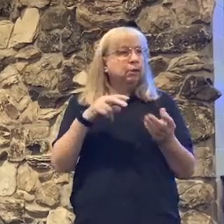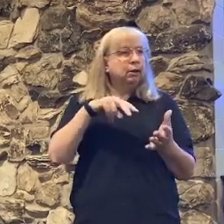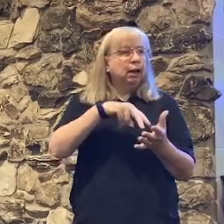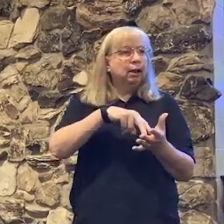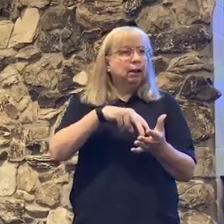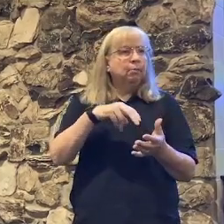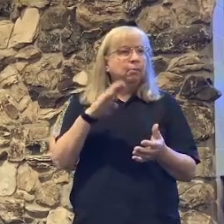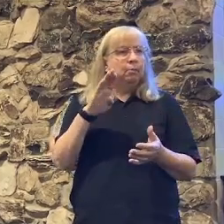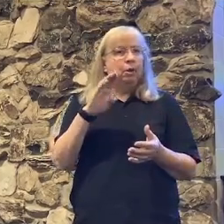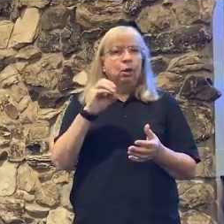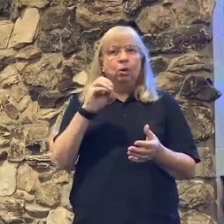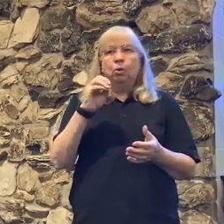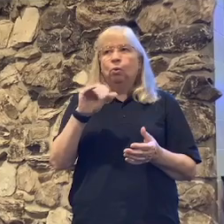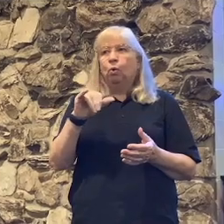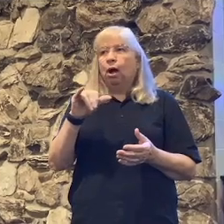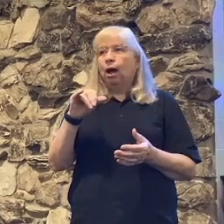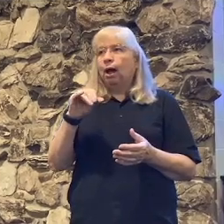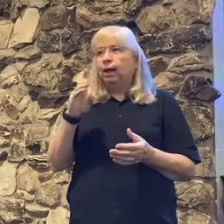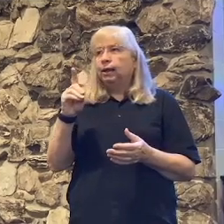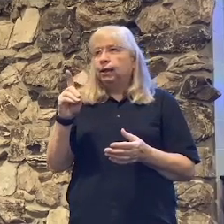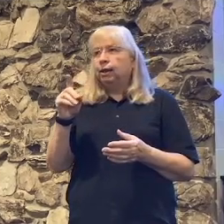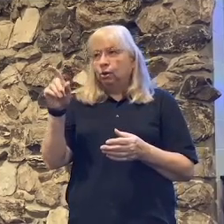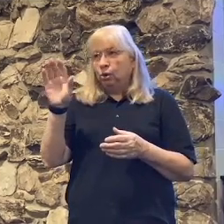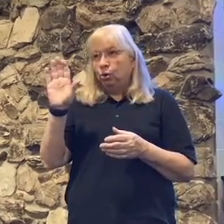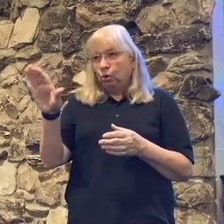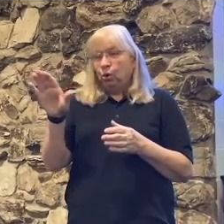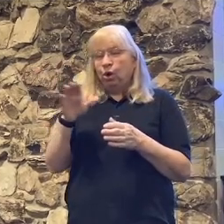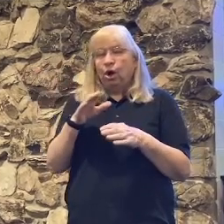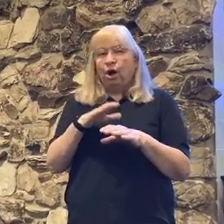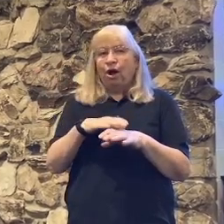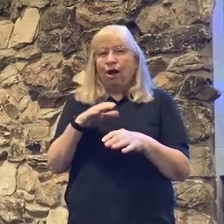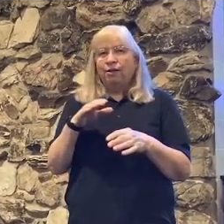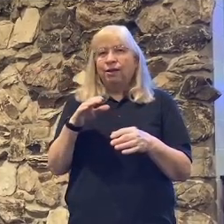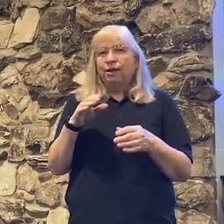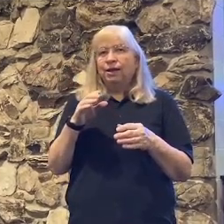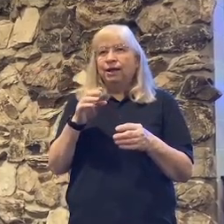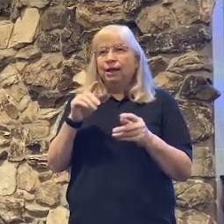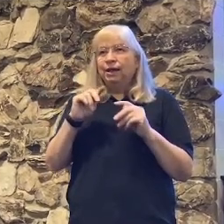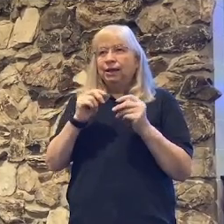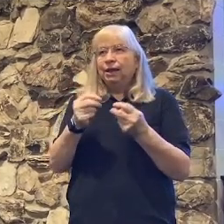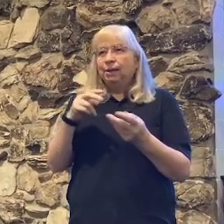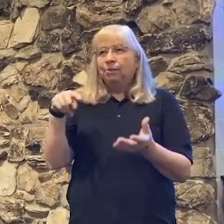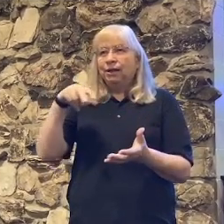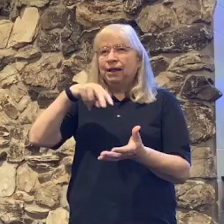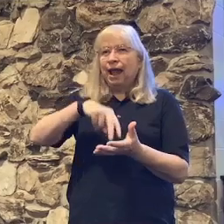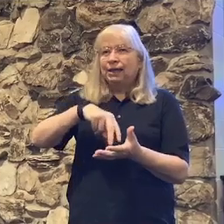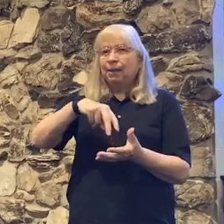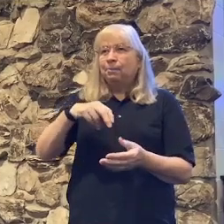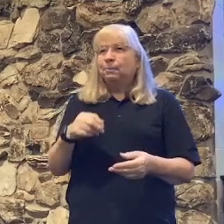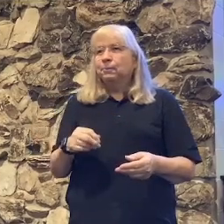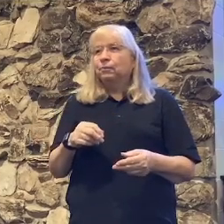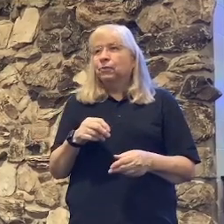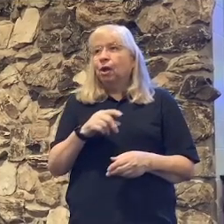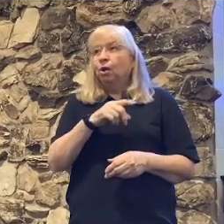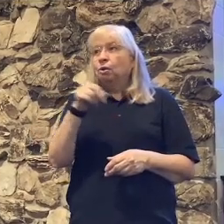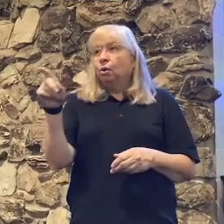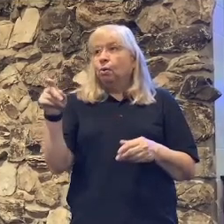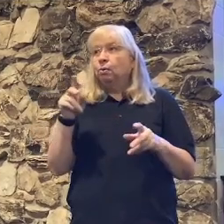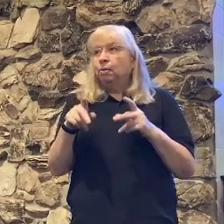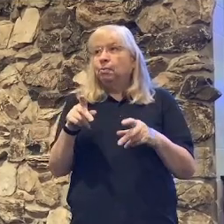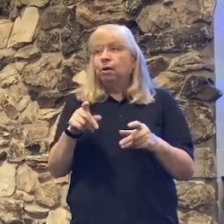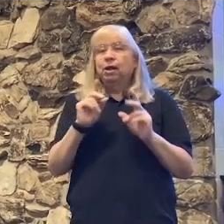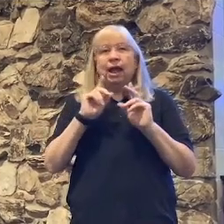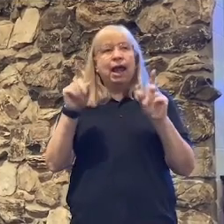Boyd, you're on the bucket team. Stand up. Okay, these people can answer any questions that you